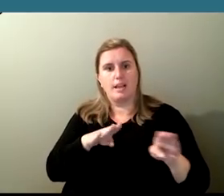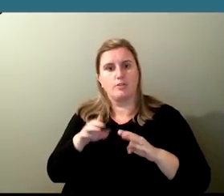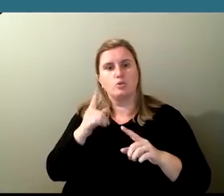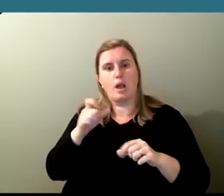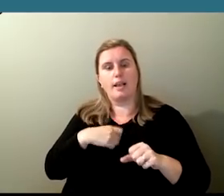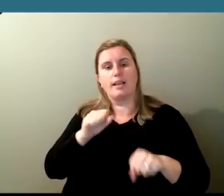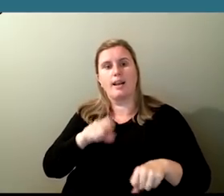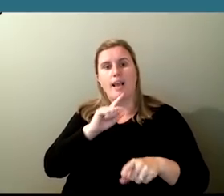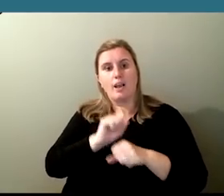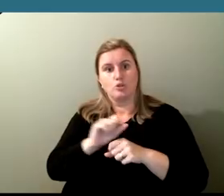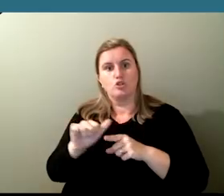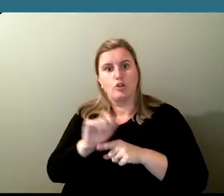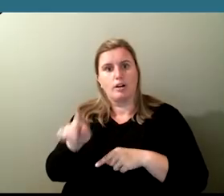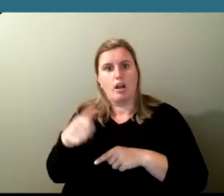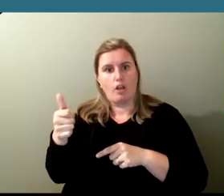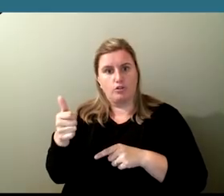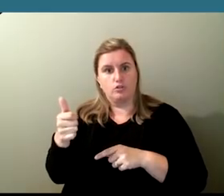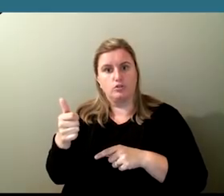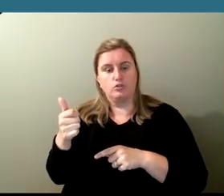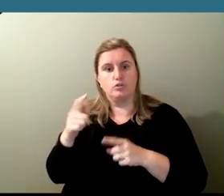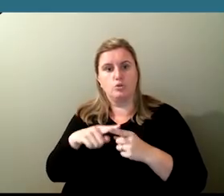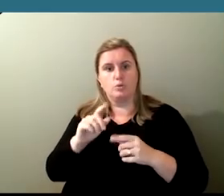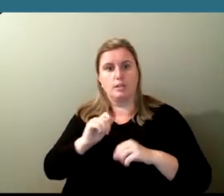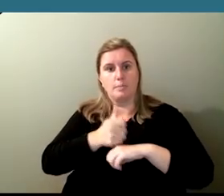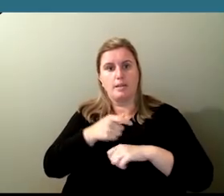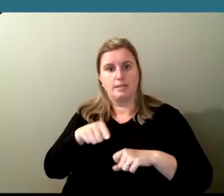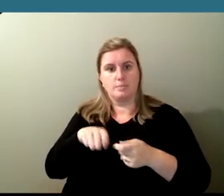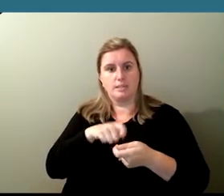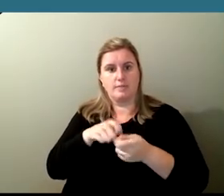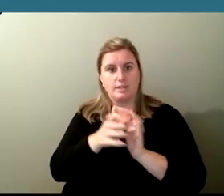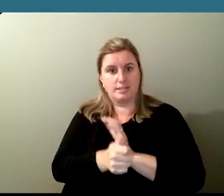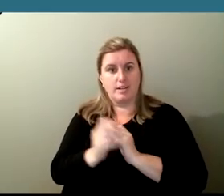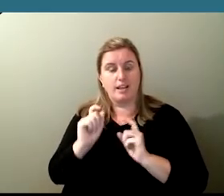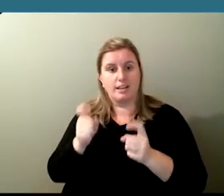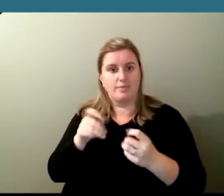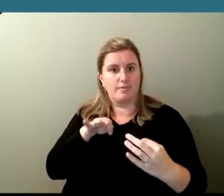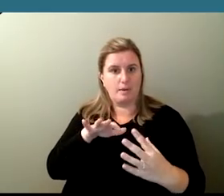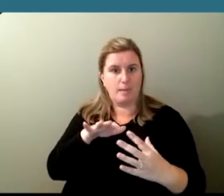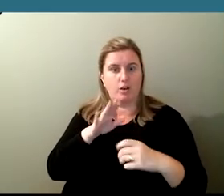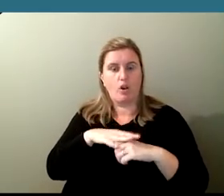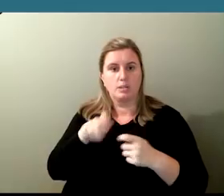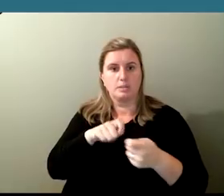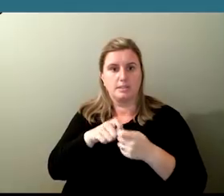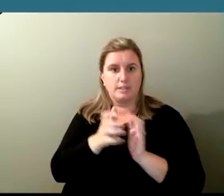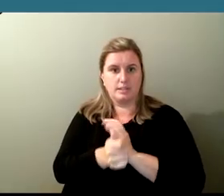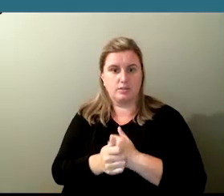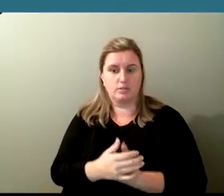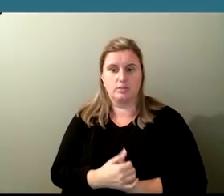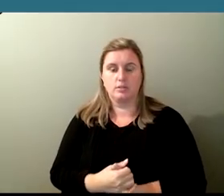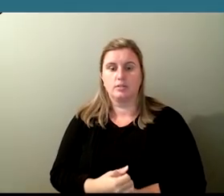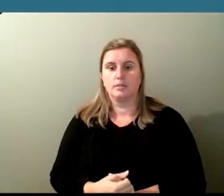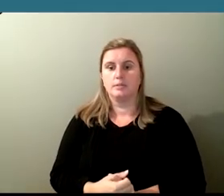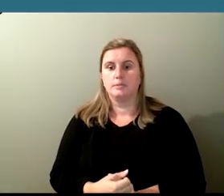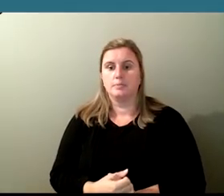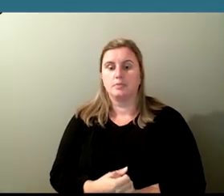actually train others to implement this specific skill and give them feedback on those specific skills? So